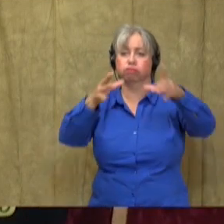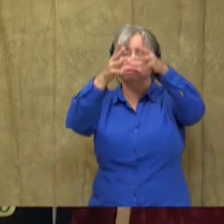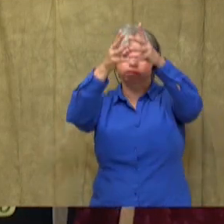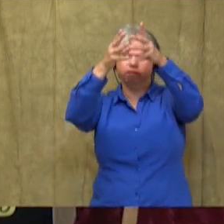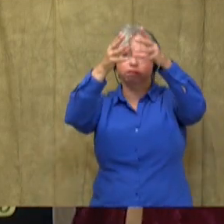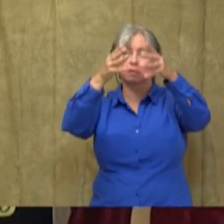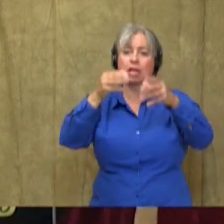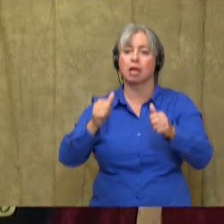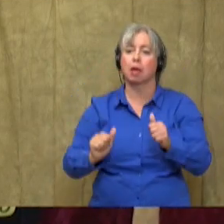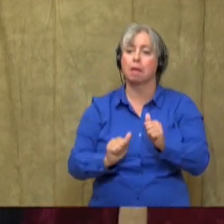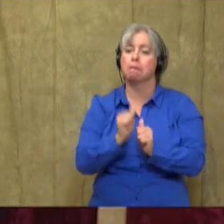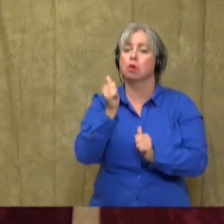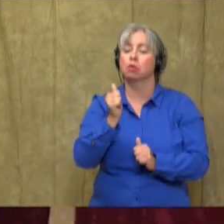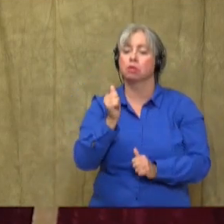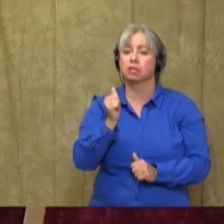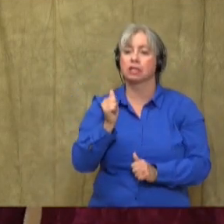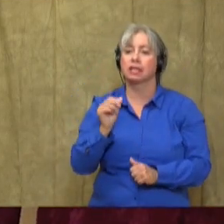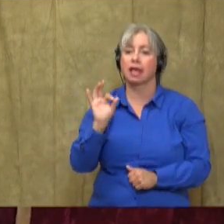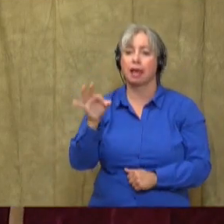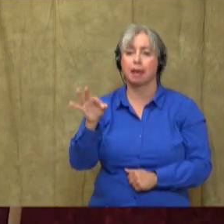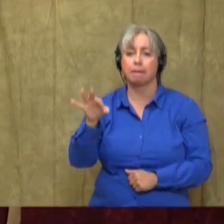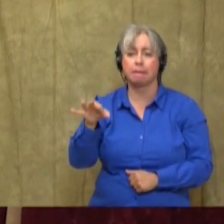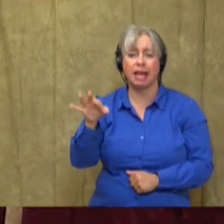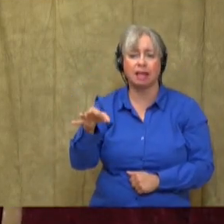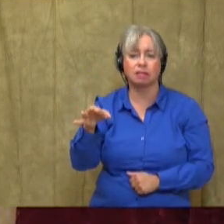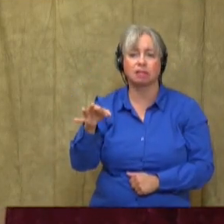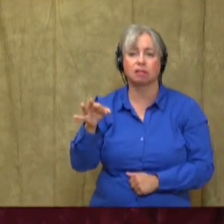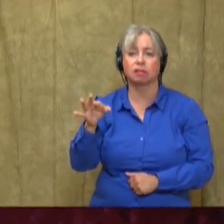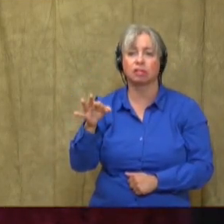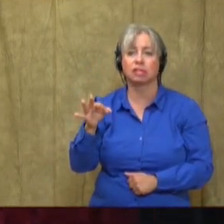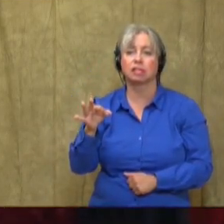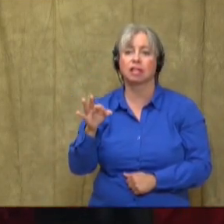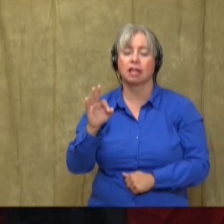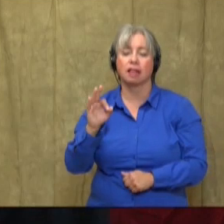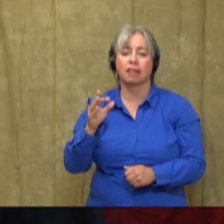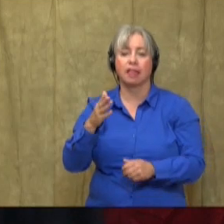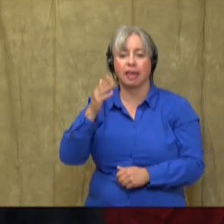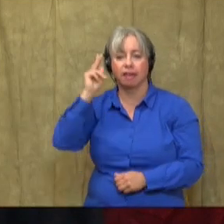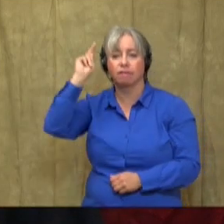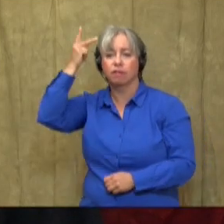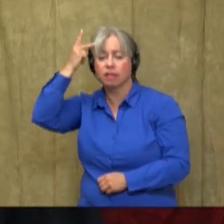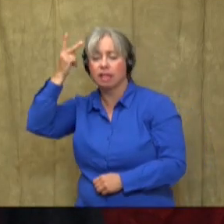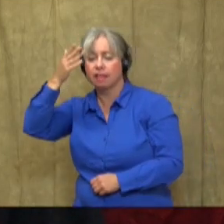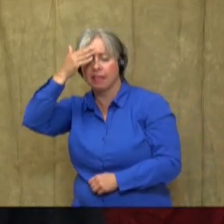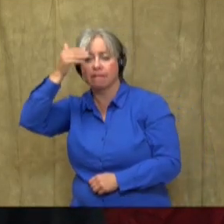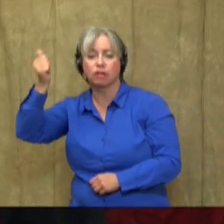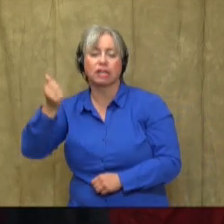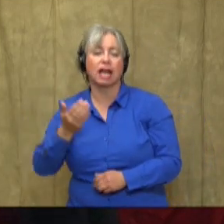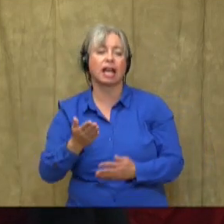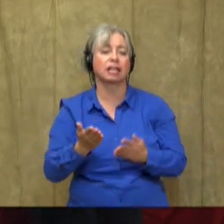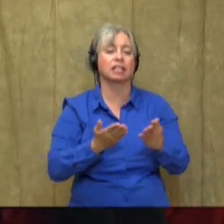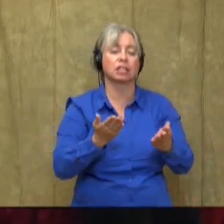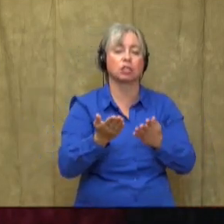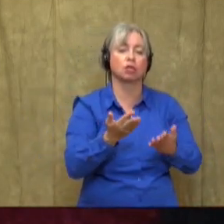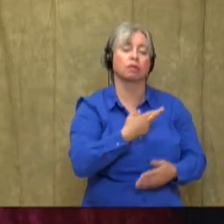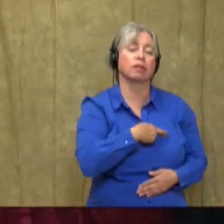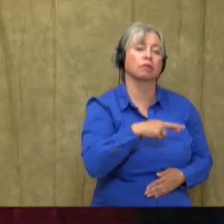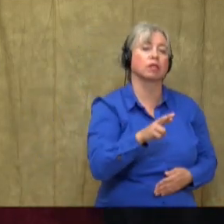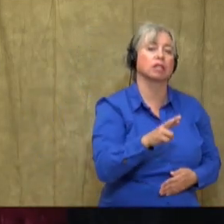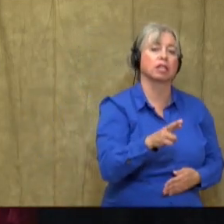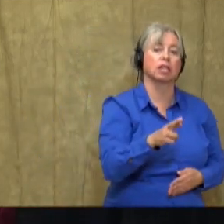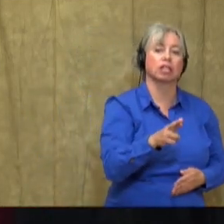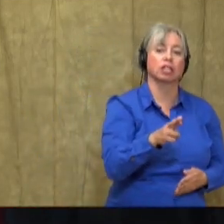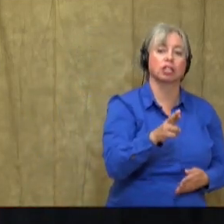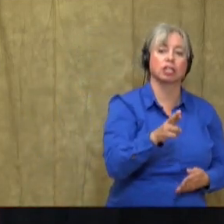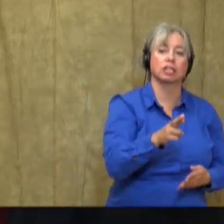so much of their time, however, in politics that they forgot to serve the religious needs of the community. Most of the